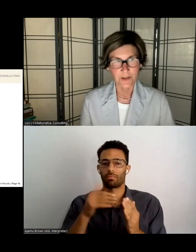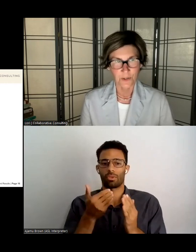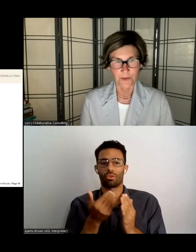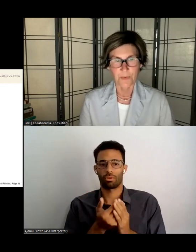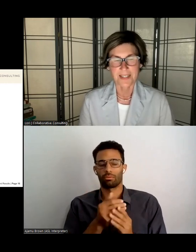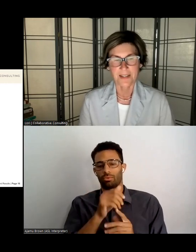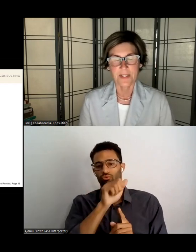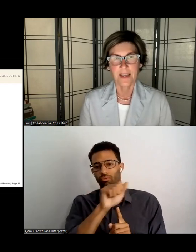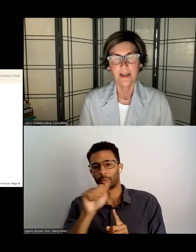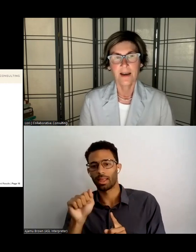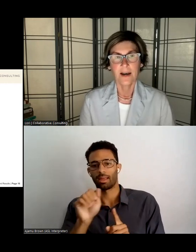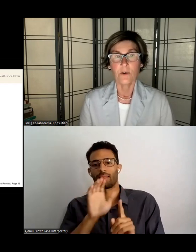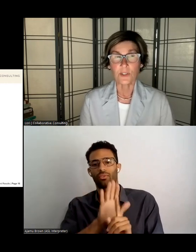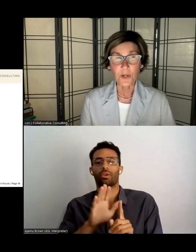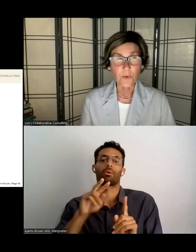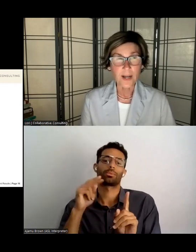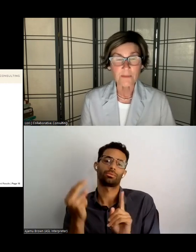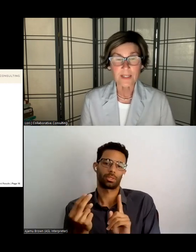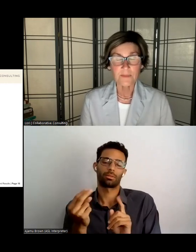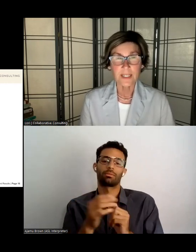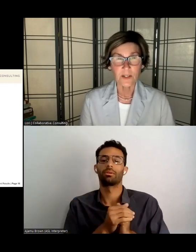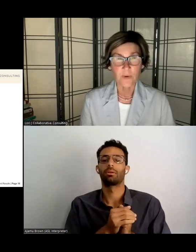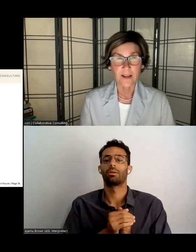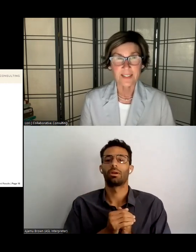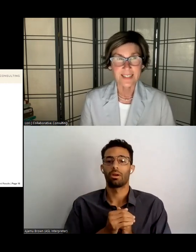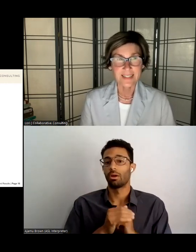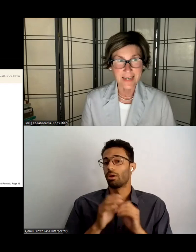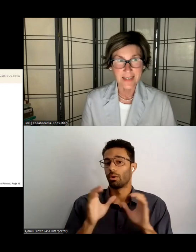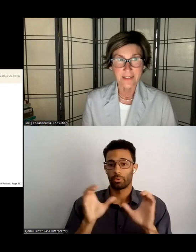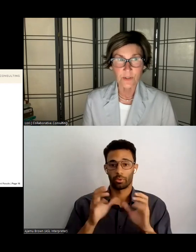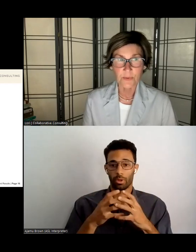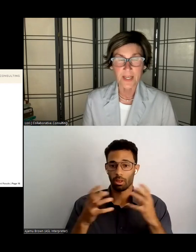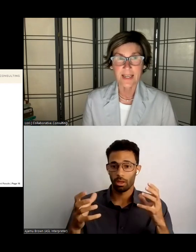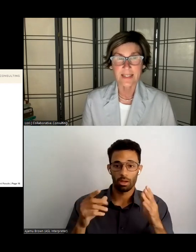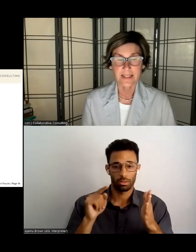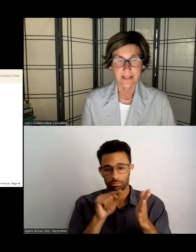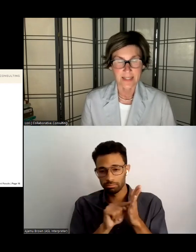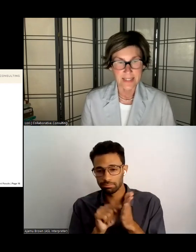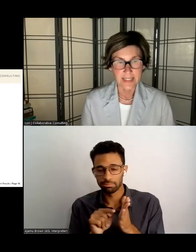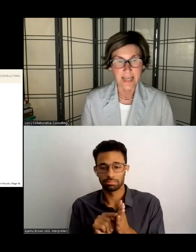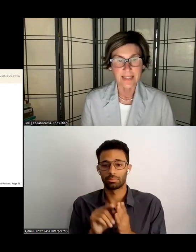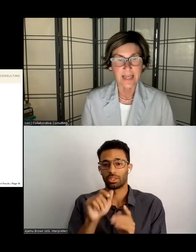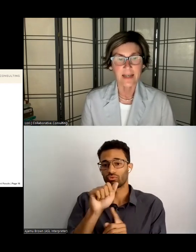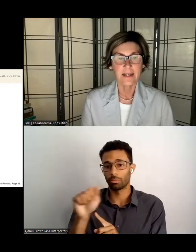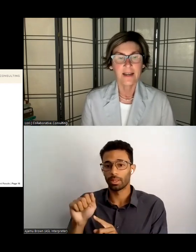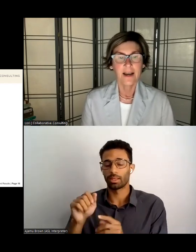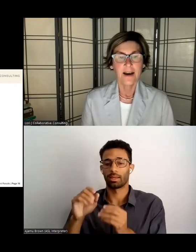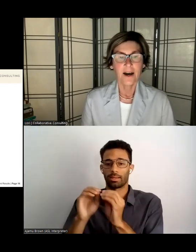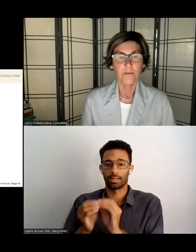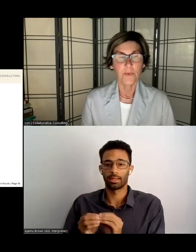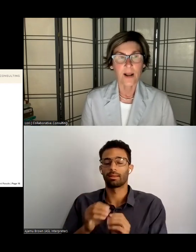AAA stakeholder perspectives. We're doing quite a bit of digging around in data, AAAs and the CDA